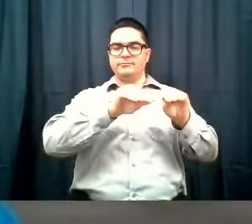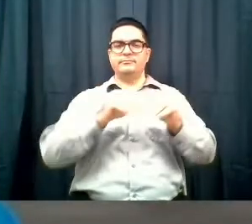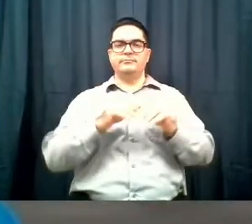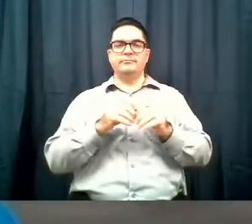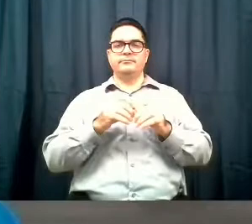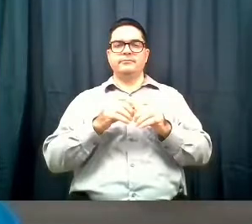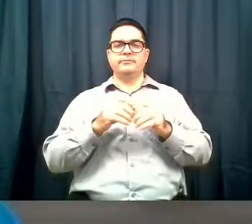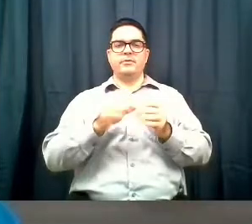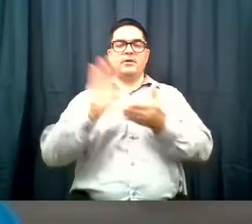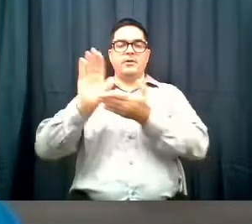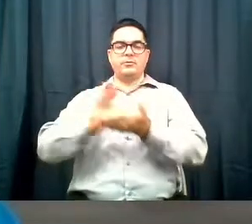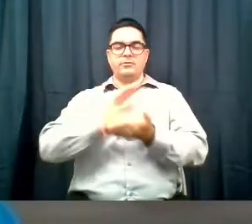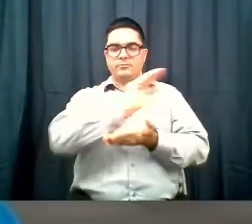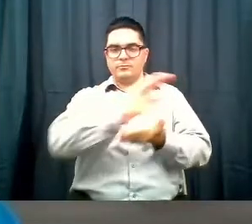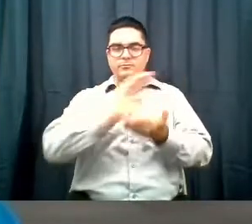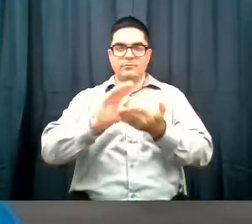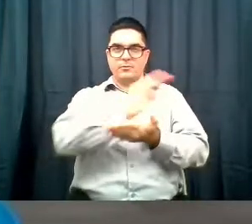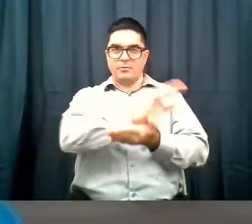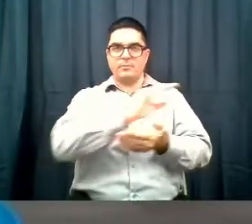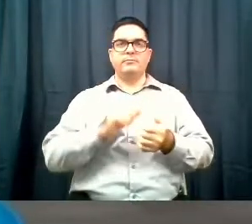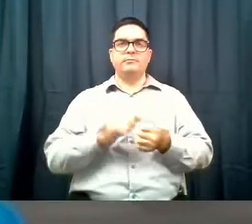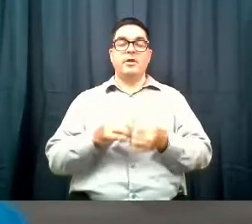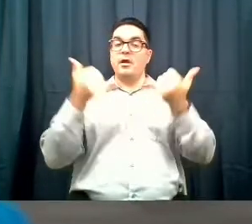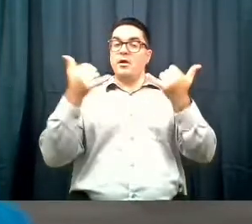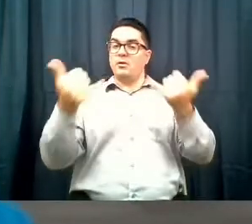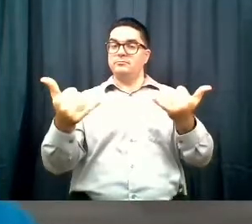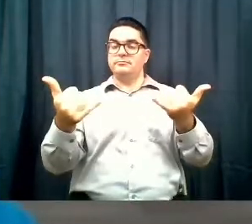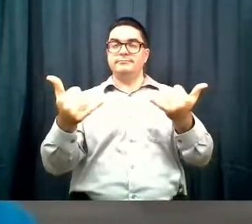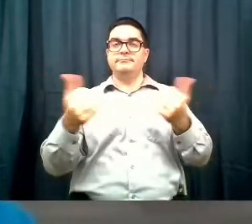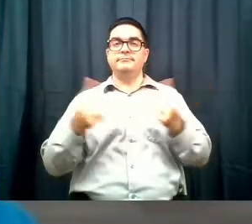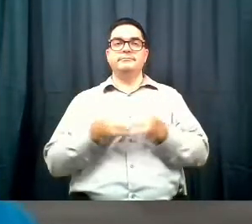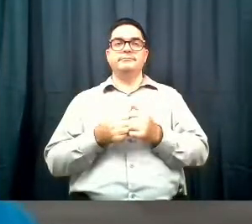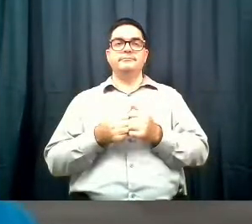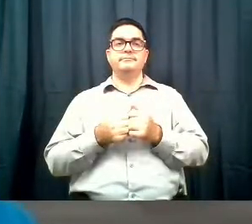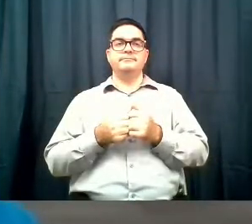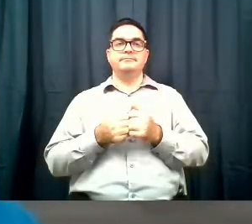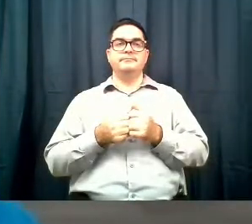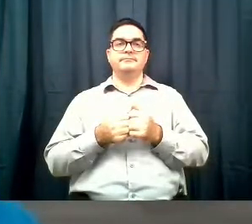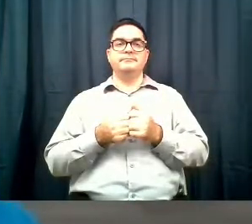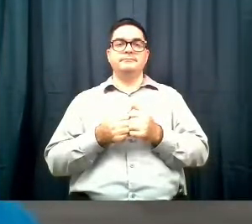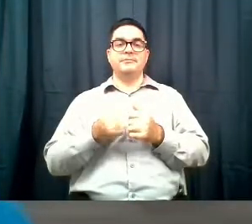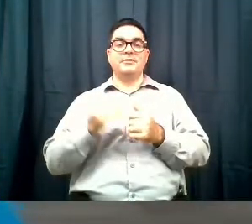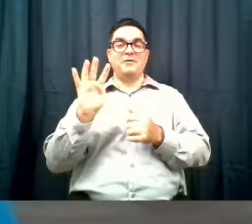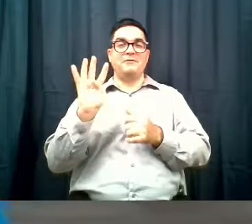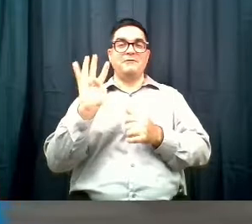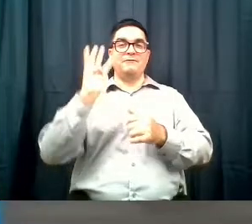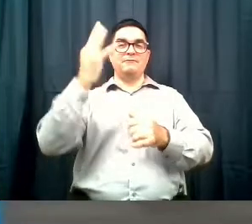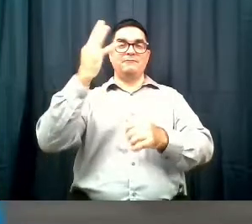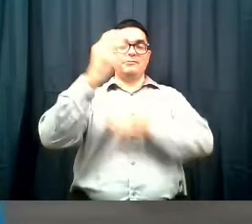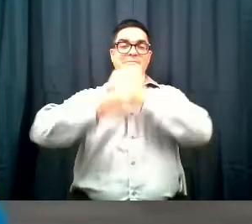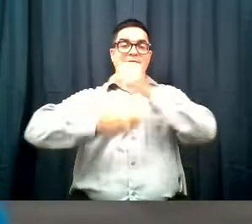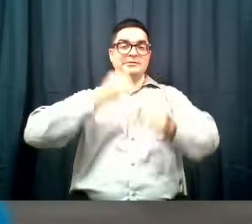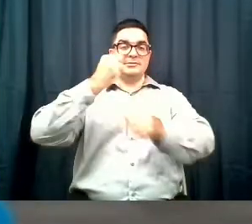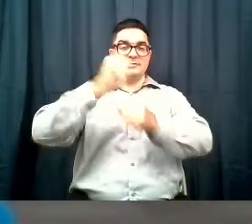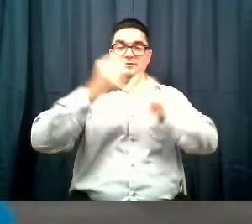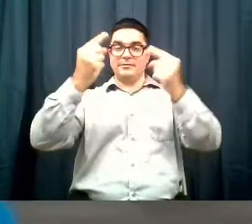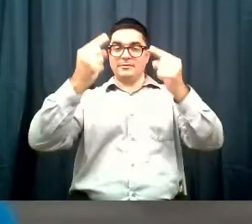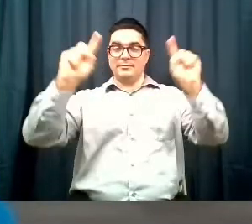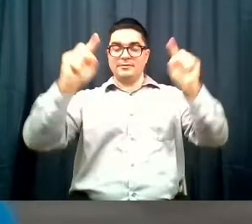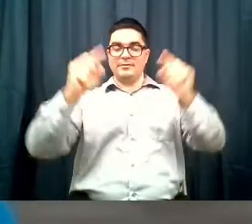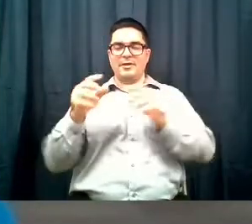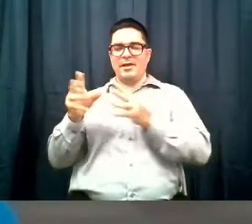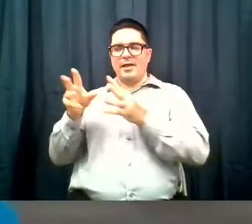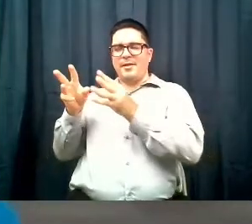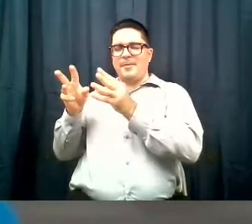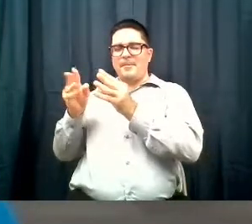modified accrual basis. Today, having recently passed the 4th anniversary since the board's first meeting in Fajardo, I'd like